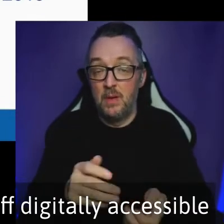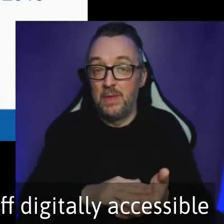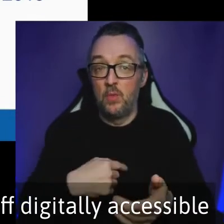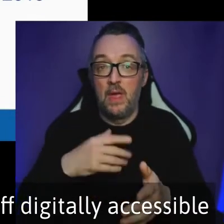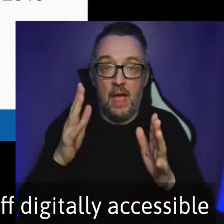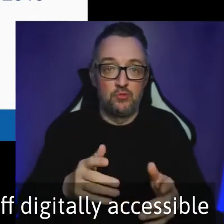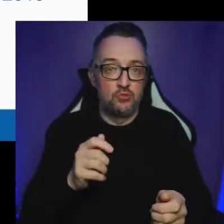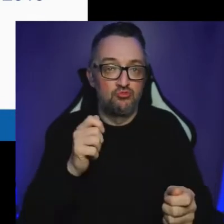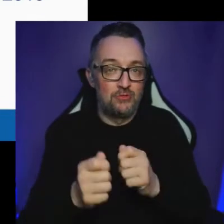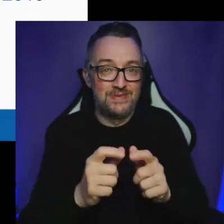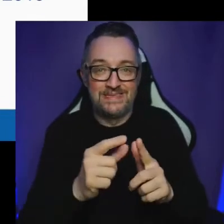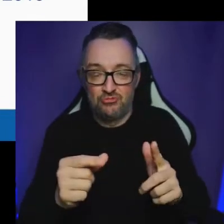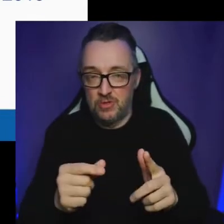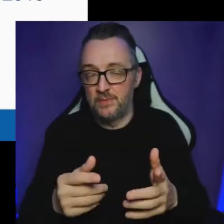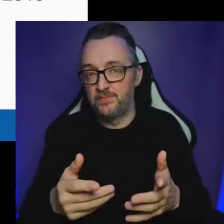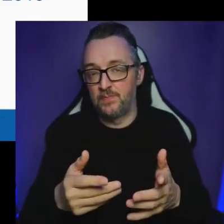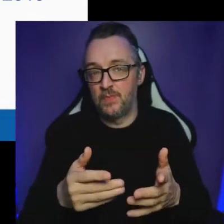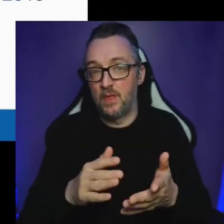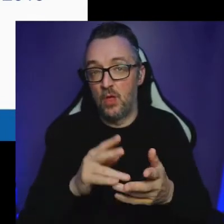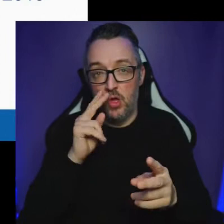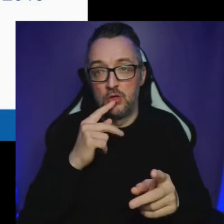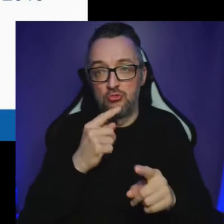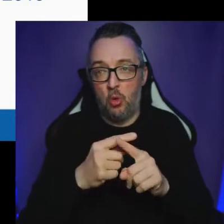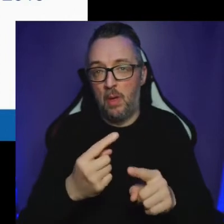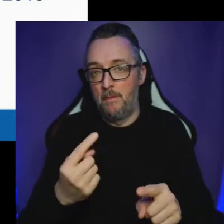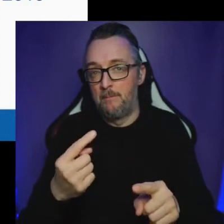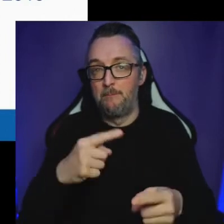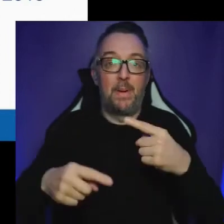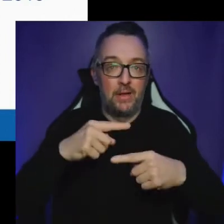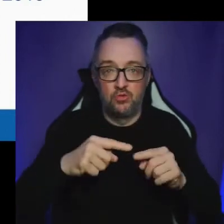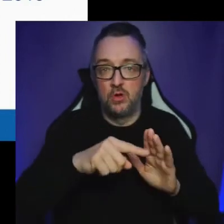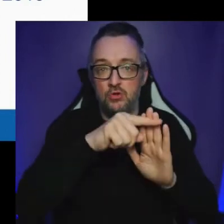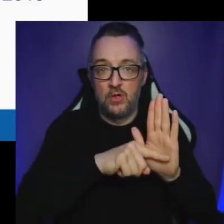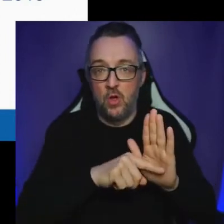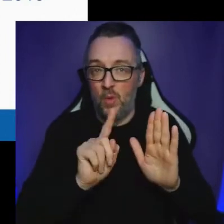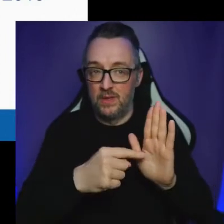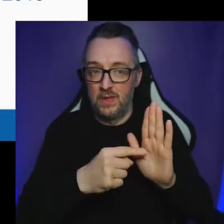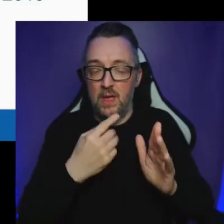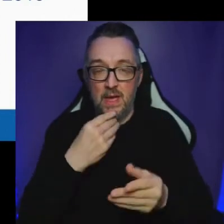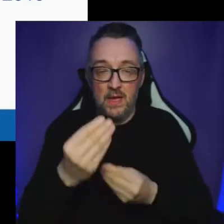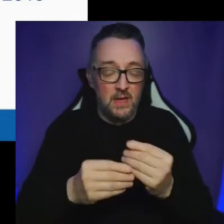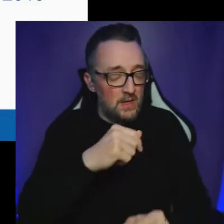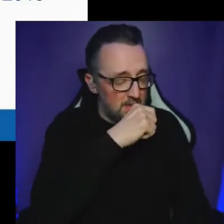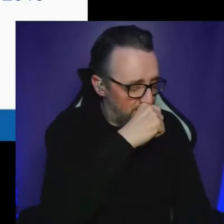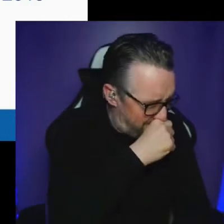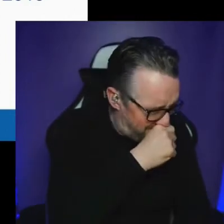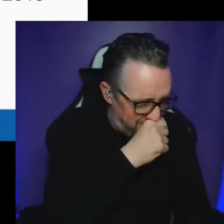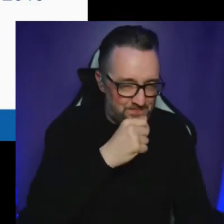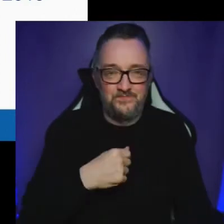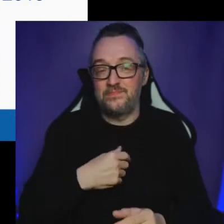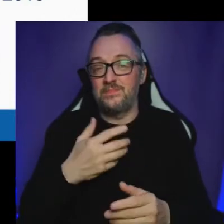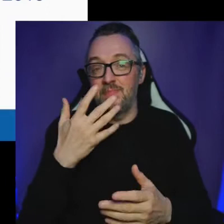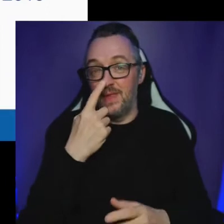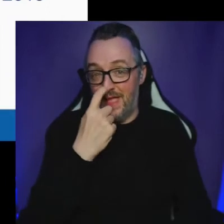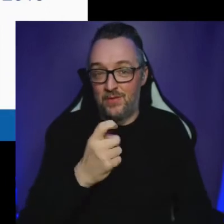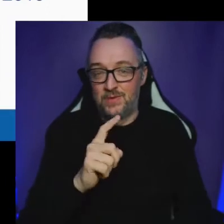digitally accessible and makes reference back to the guidelines which stipulate what that means. But we've also got the Equality Act